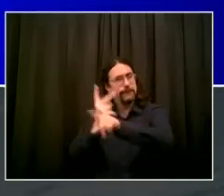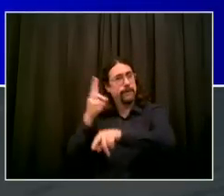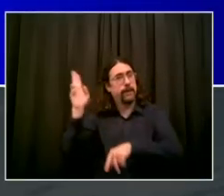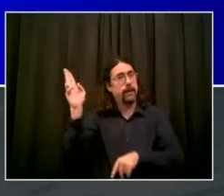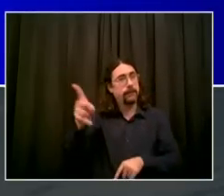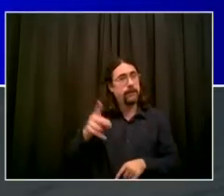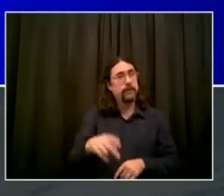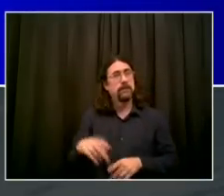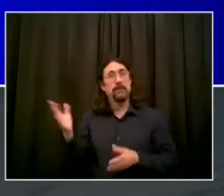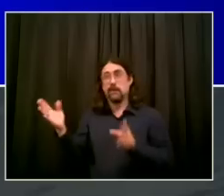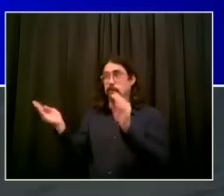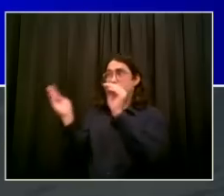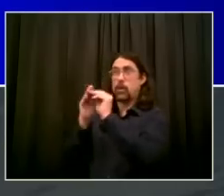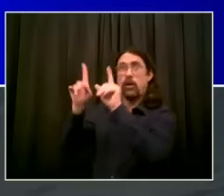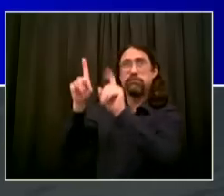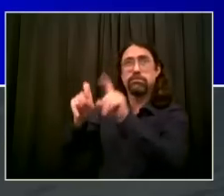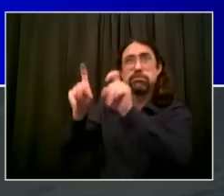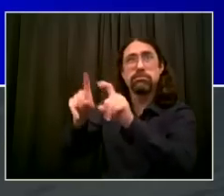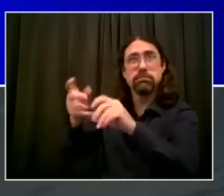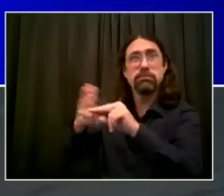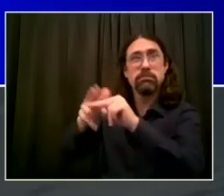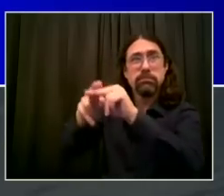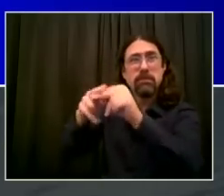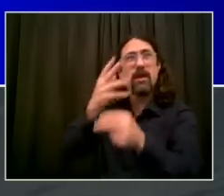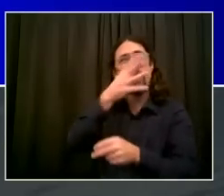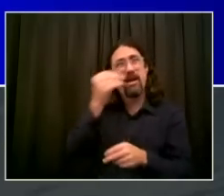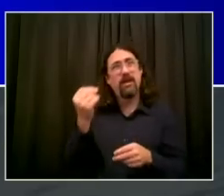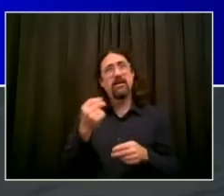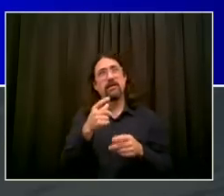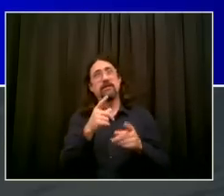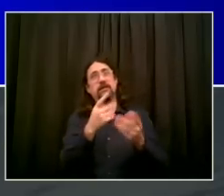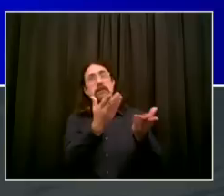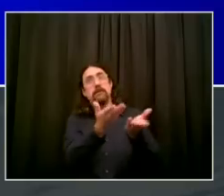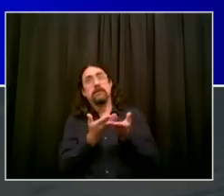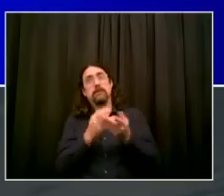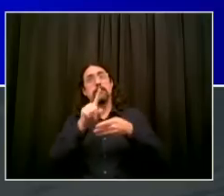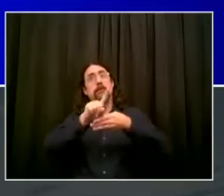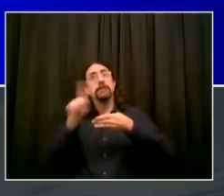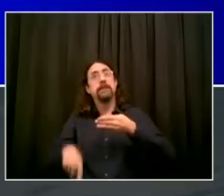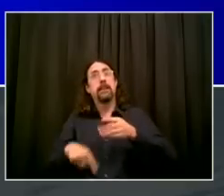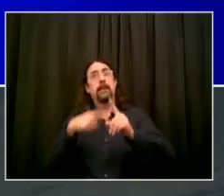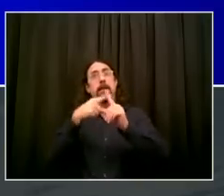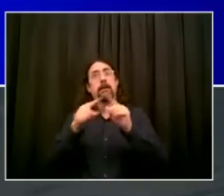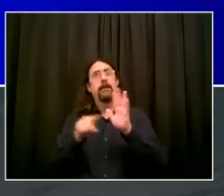most tests given to New Yorkers since the beginning of the coronavirus crisis.